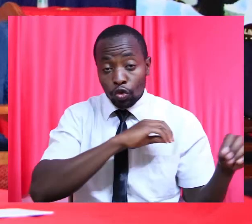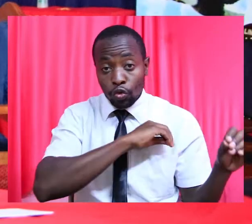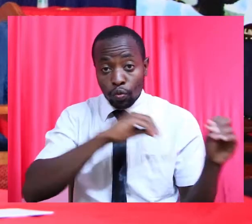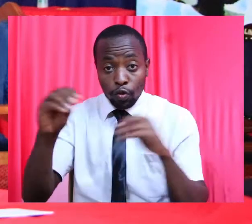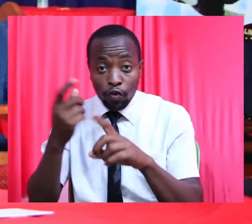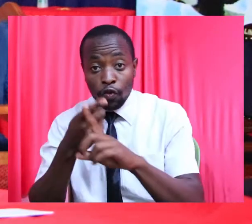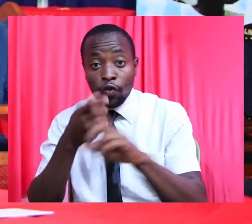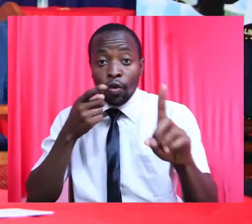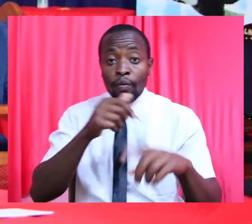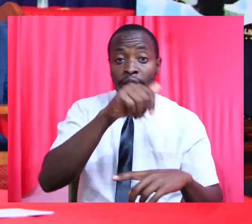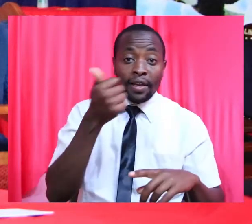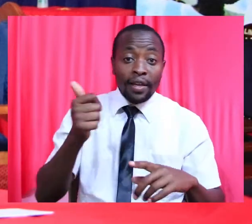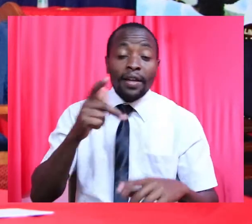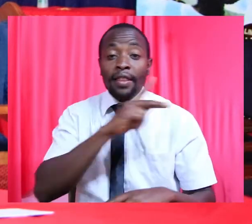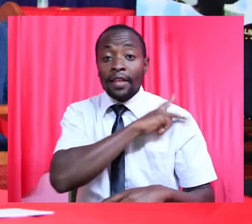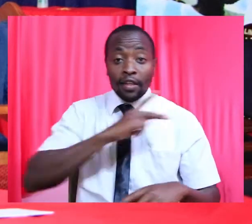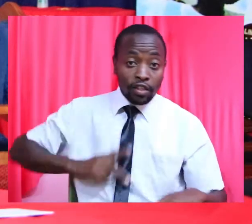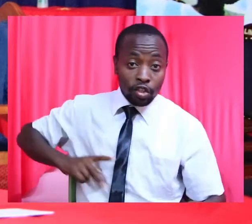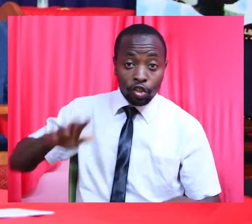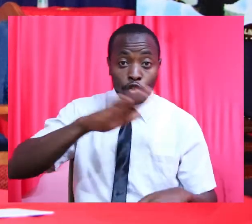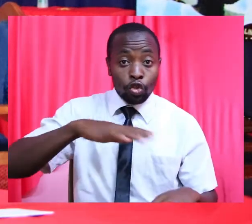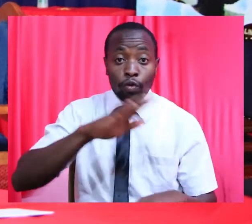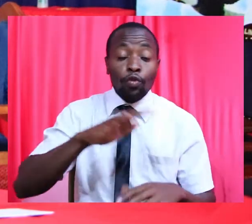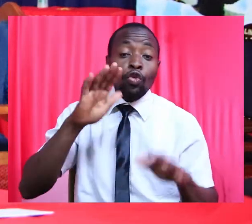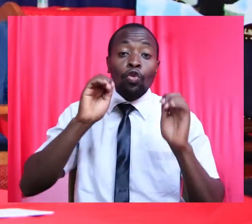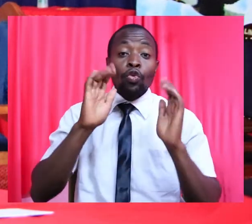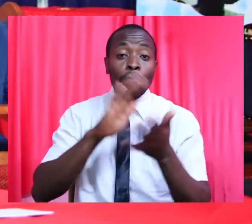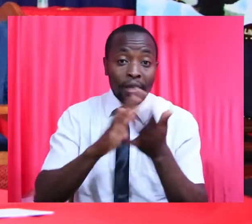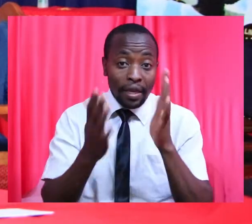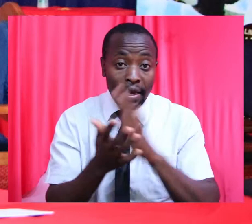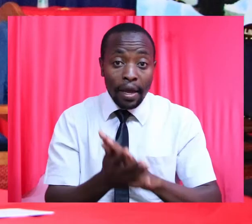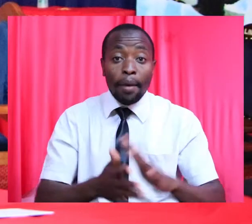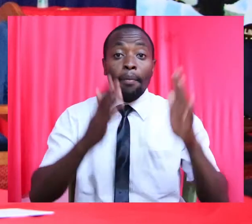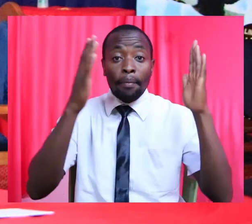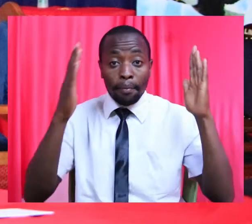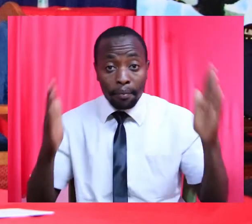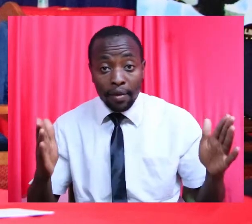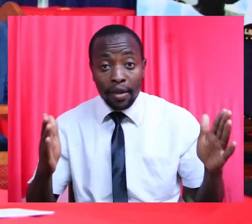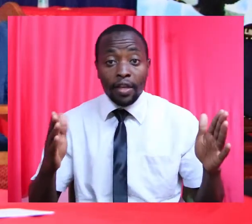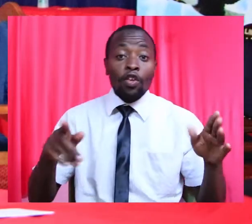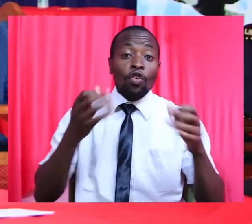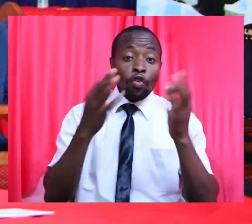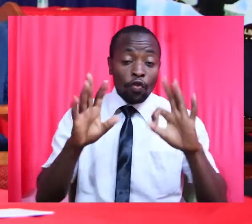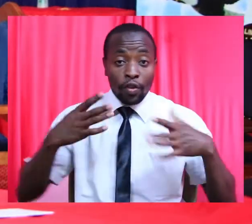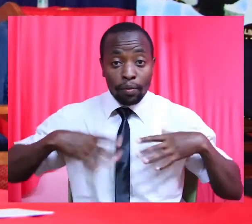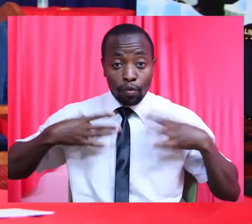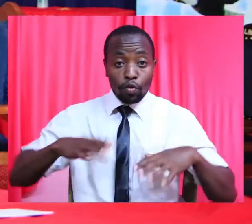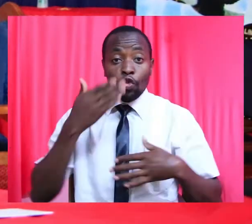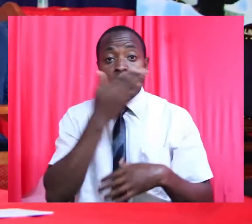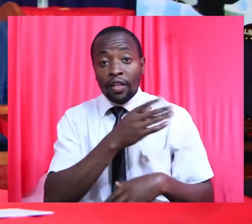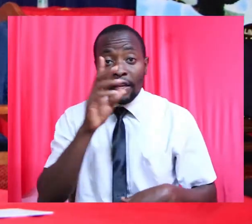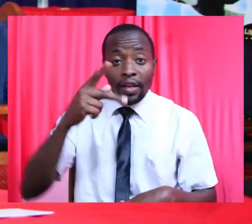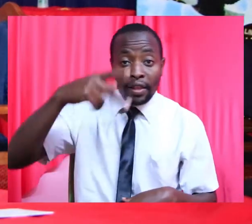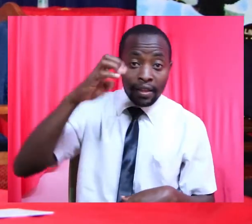the Chaldeans and rise to become a great dominion of the Persians and the Medians. The most